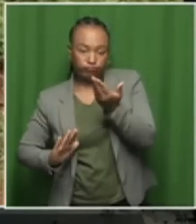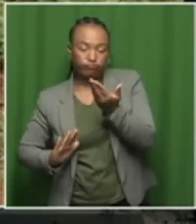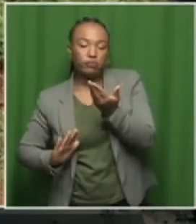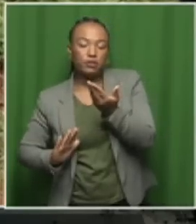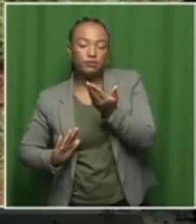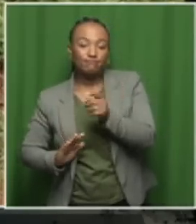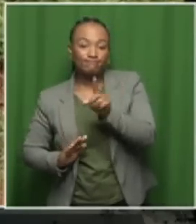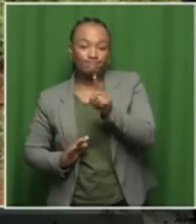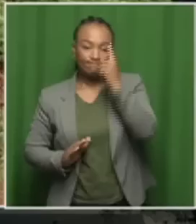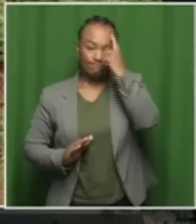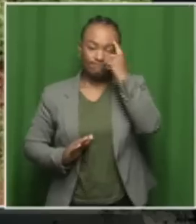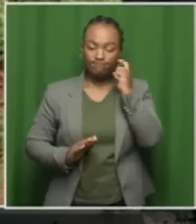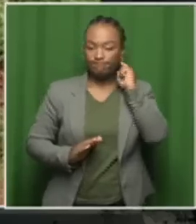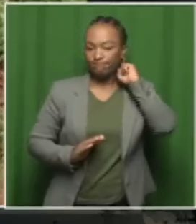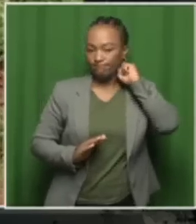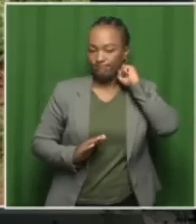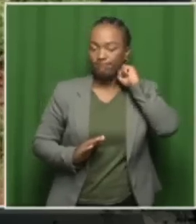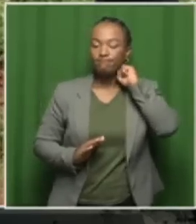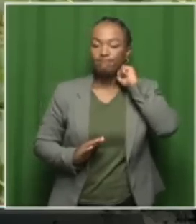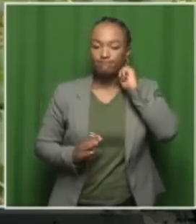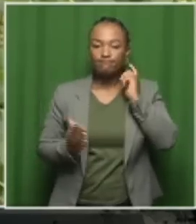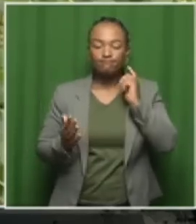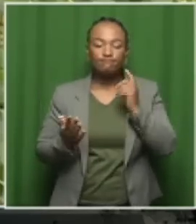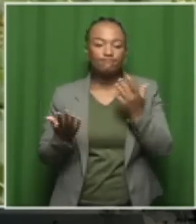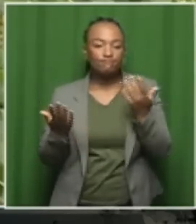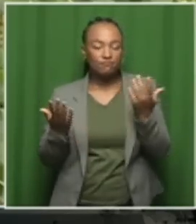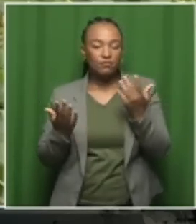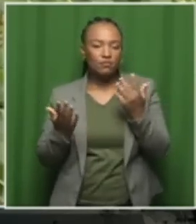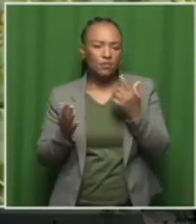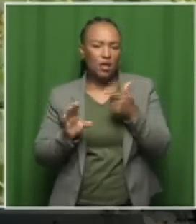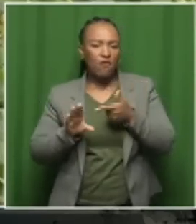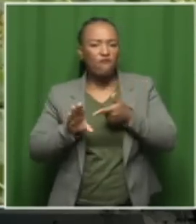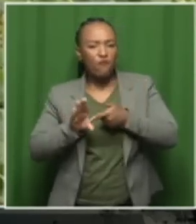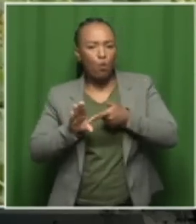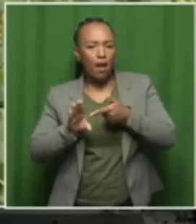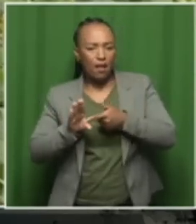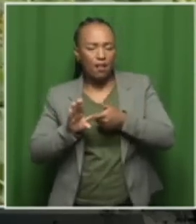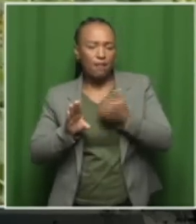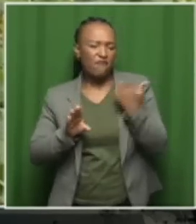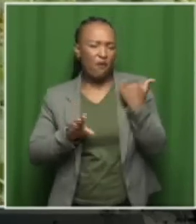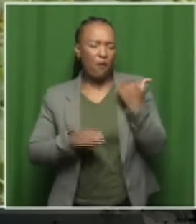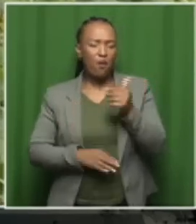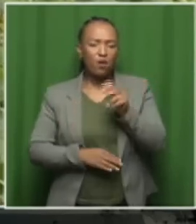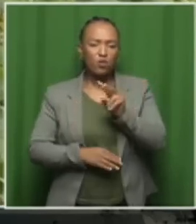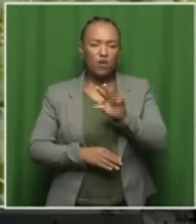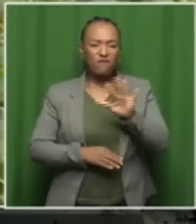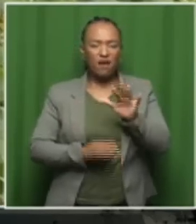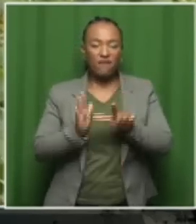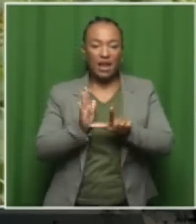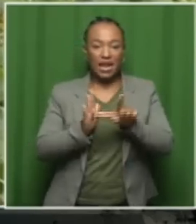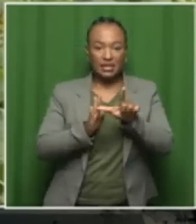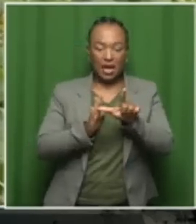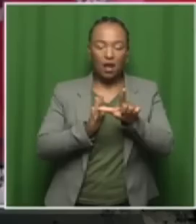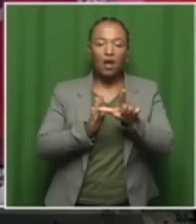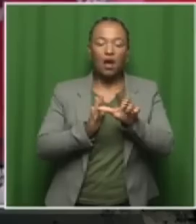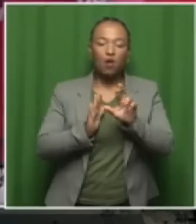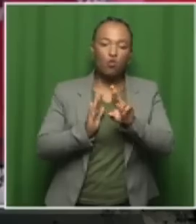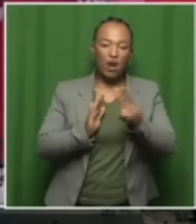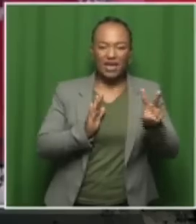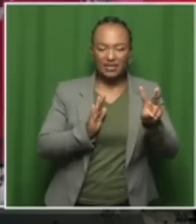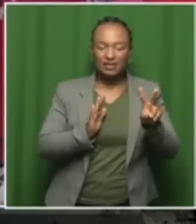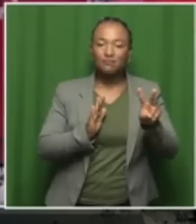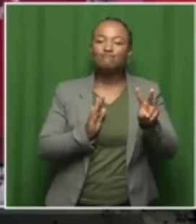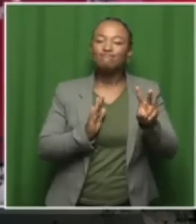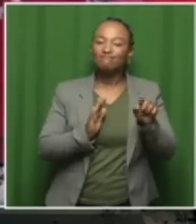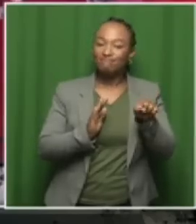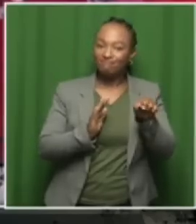into account that we did have fuel prices at over 25 Rand a litre a few months ago, and we're nowhere near